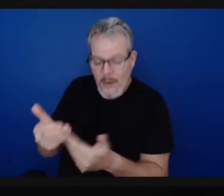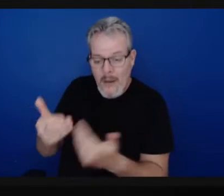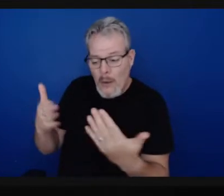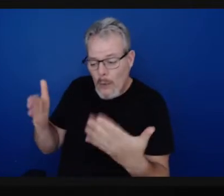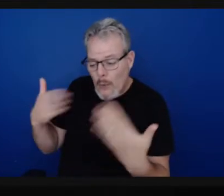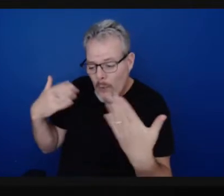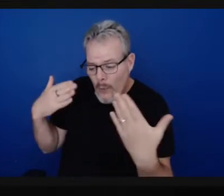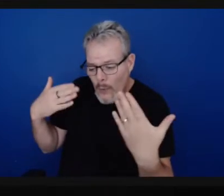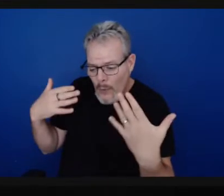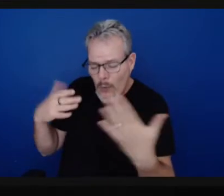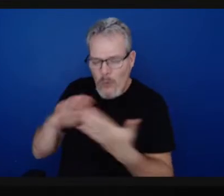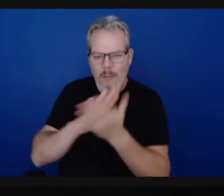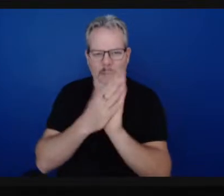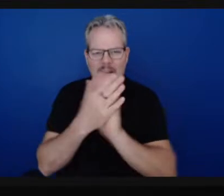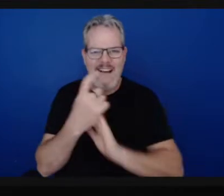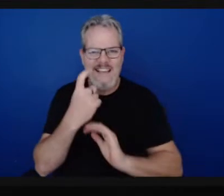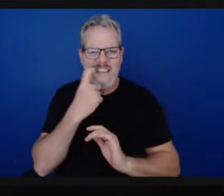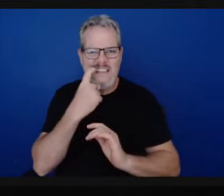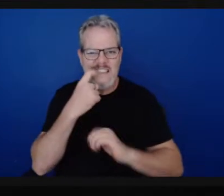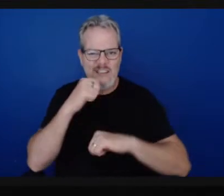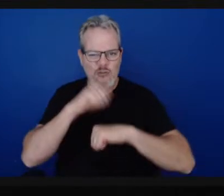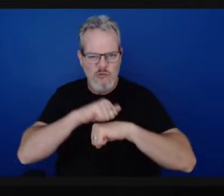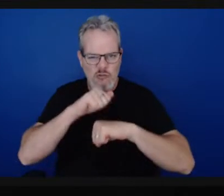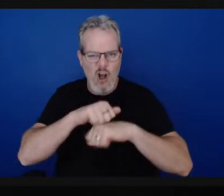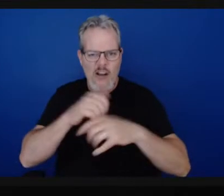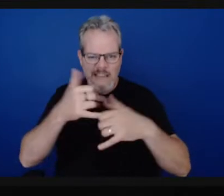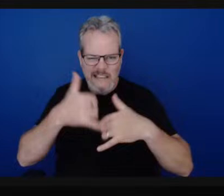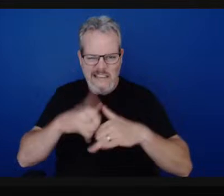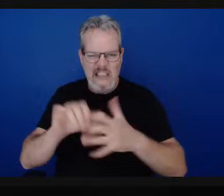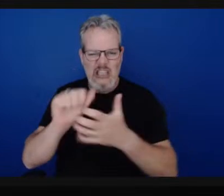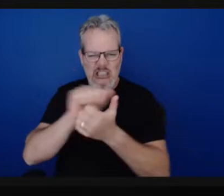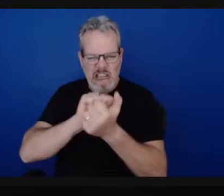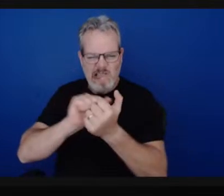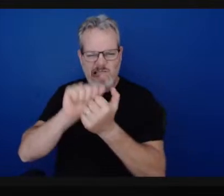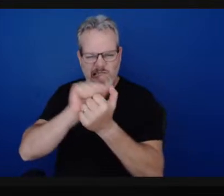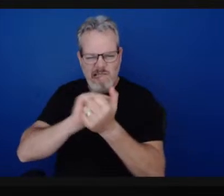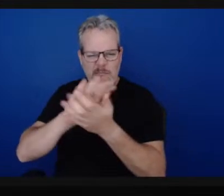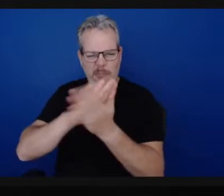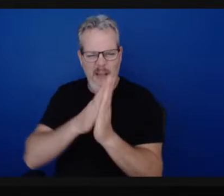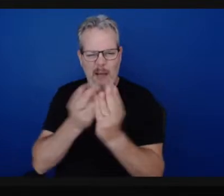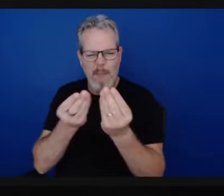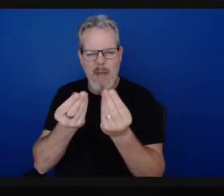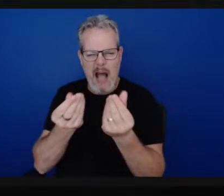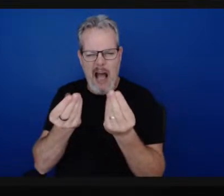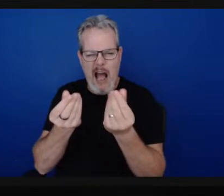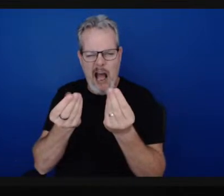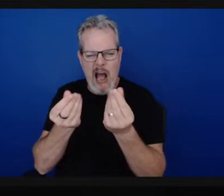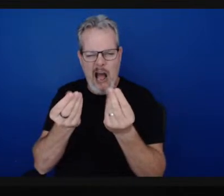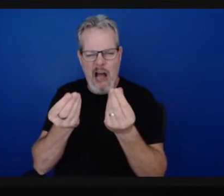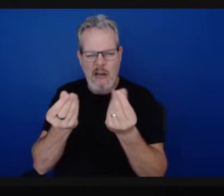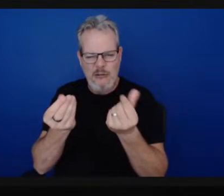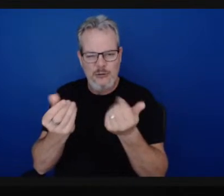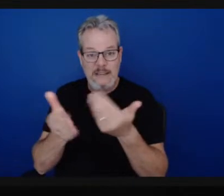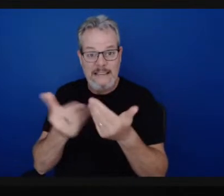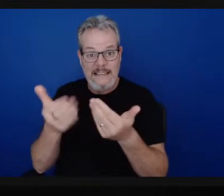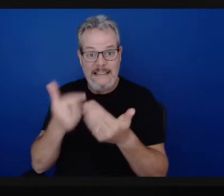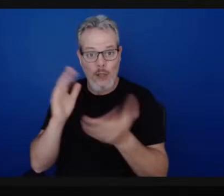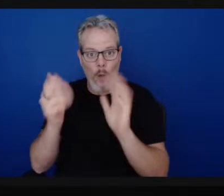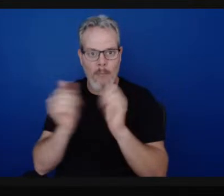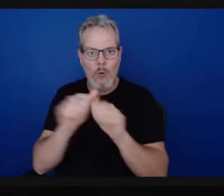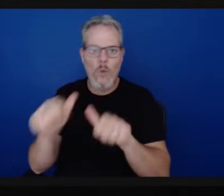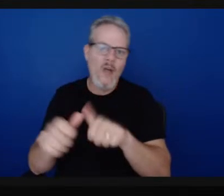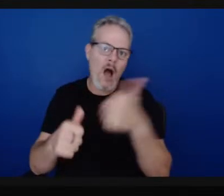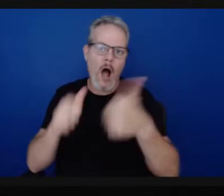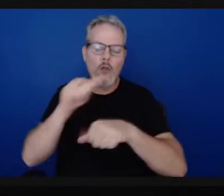forming glassy rock, and that rock is getting ground into a powder or a dust more easily than other rock that was